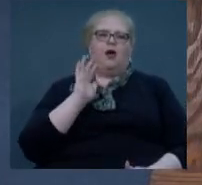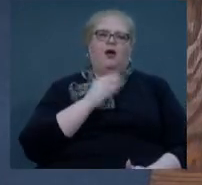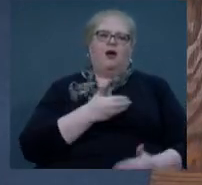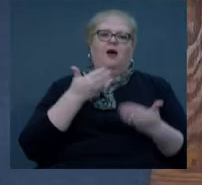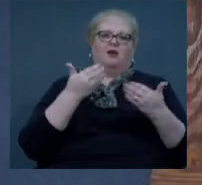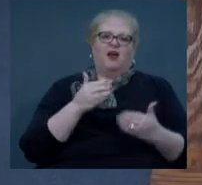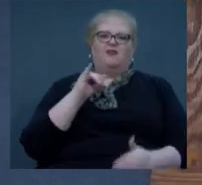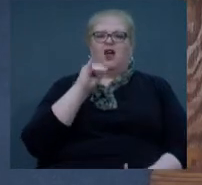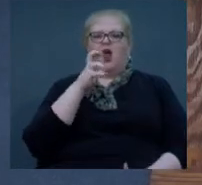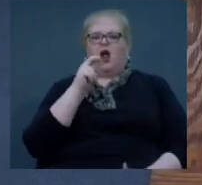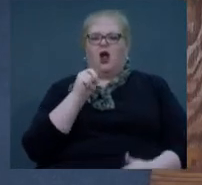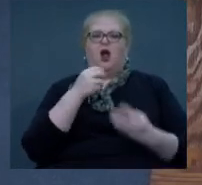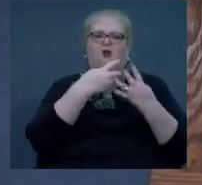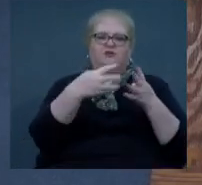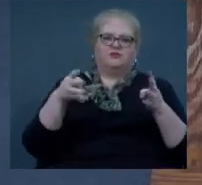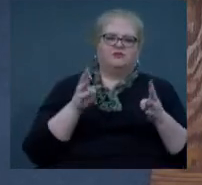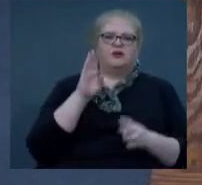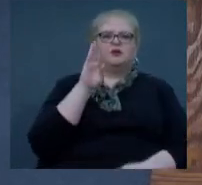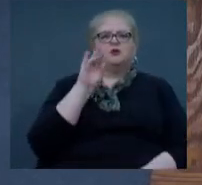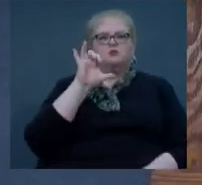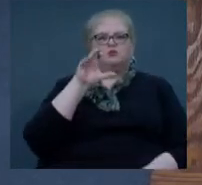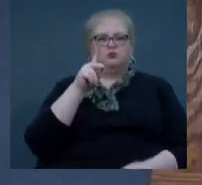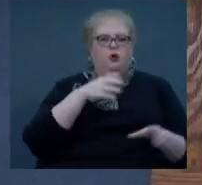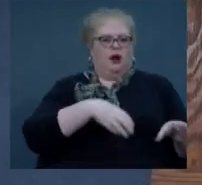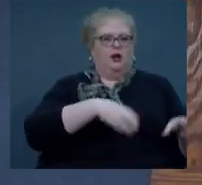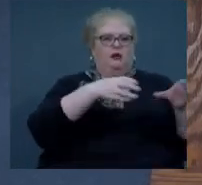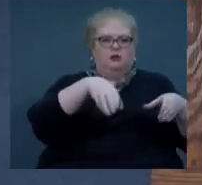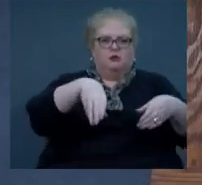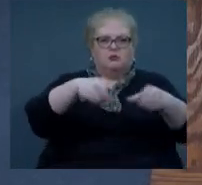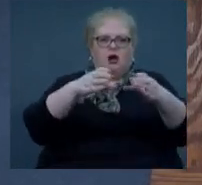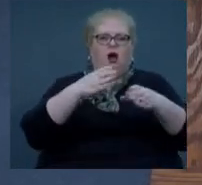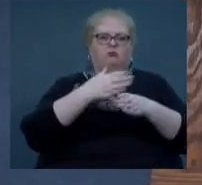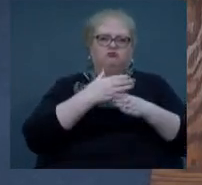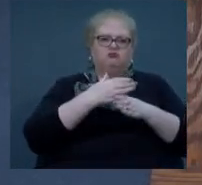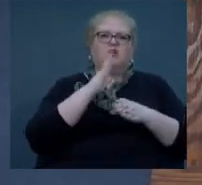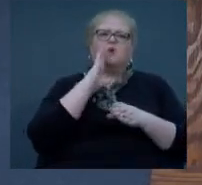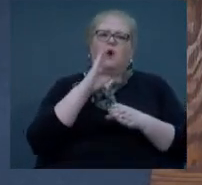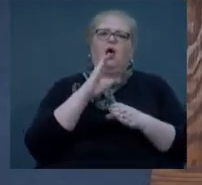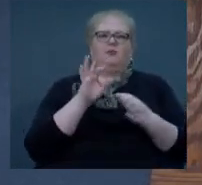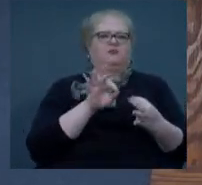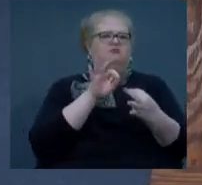columns. It'll be done right. I